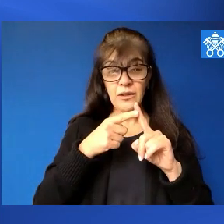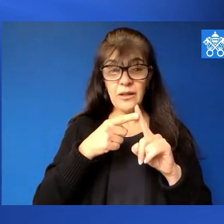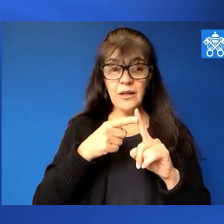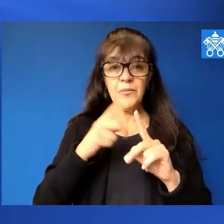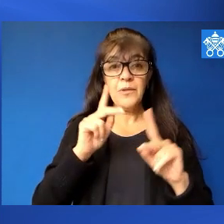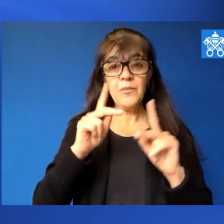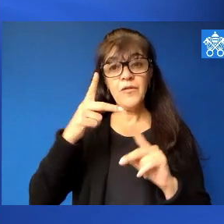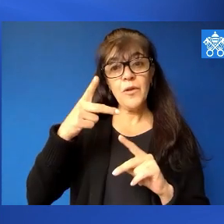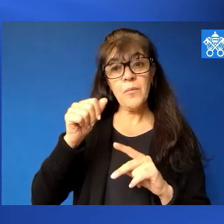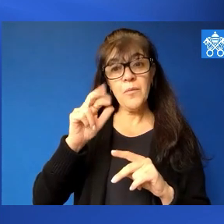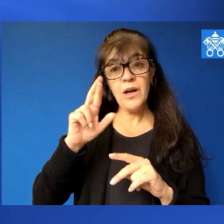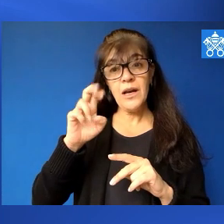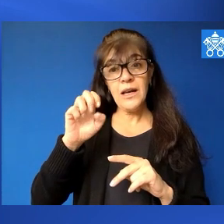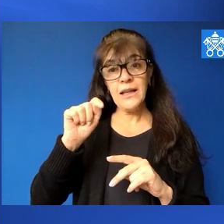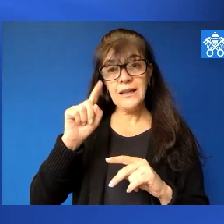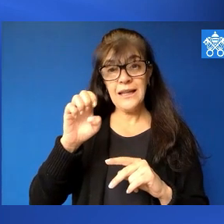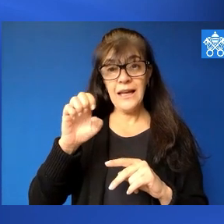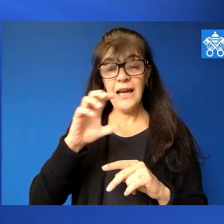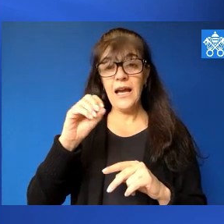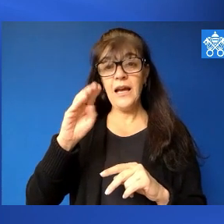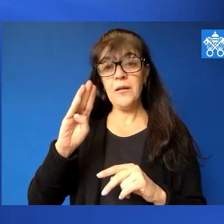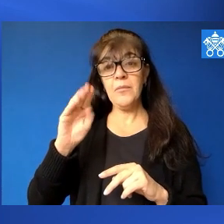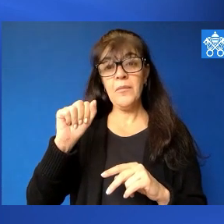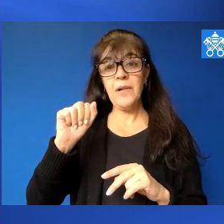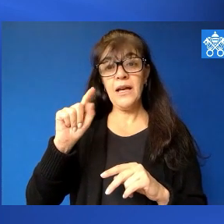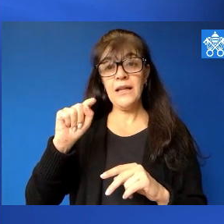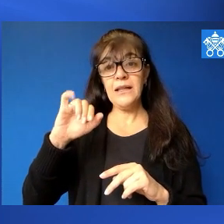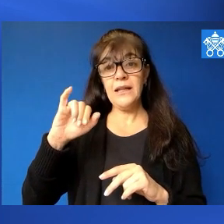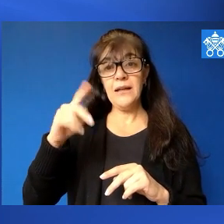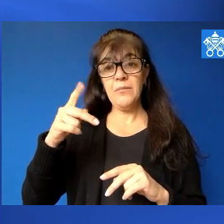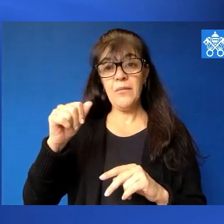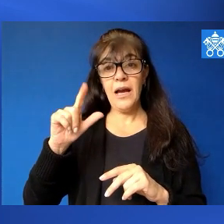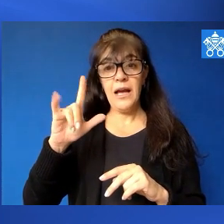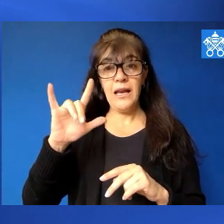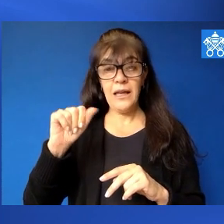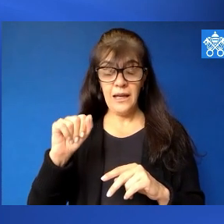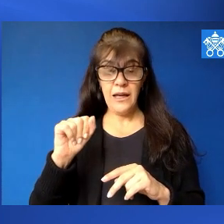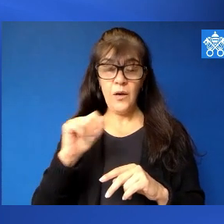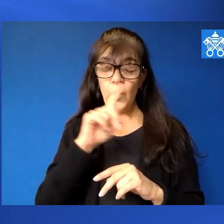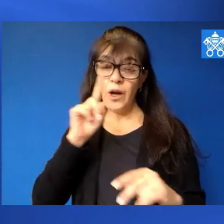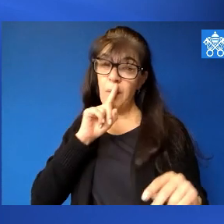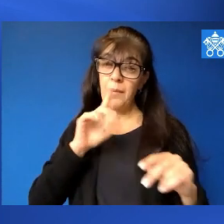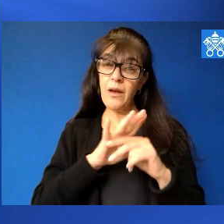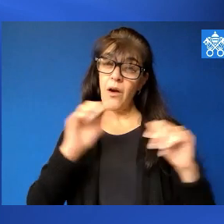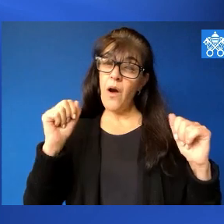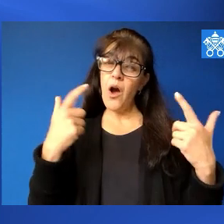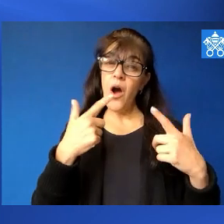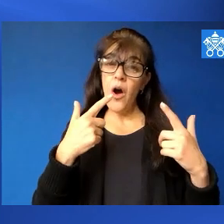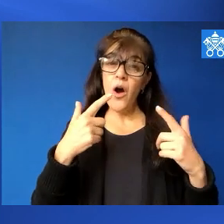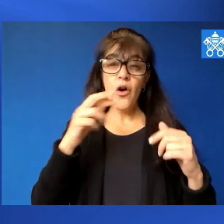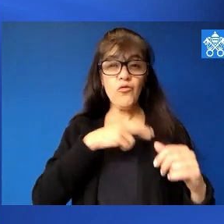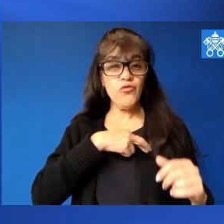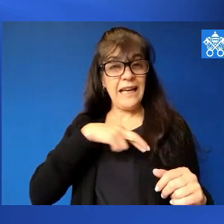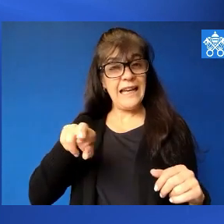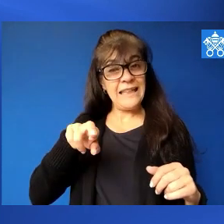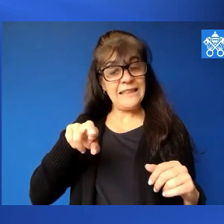the faithful of Parete and Battipaglia, hoping that with the commitment of all,